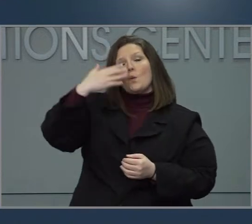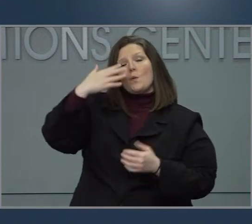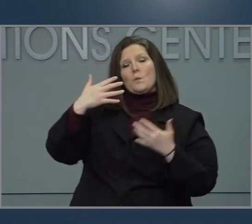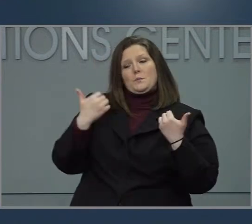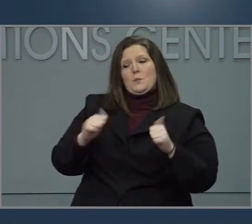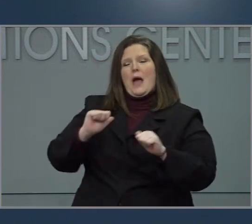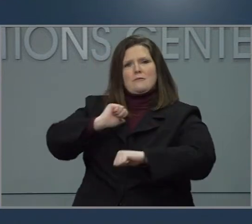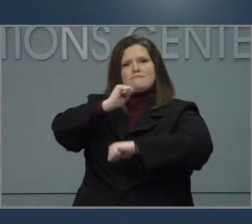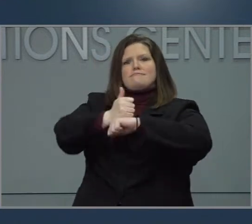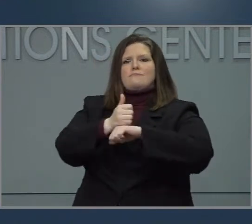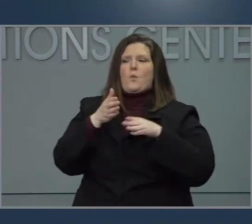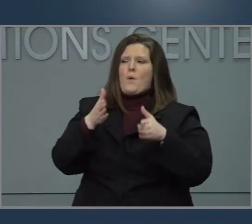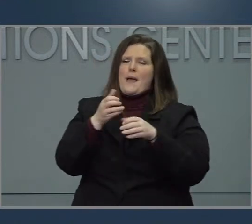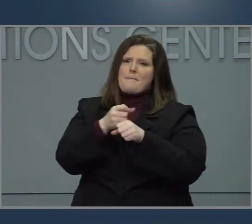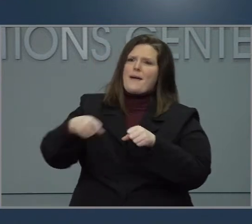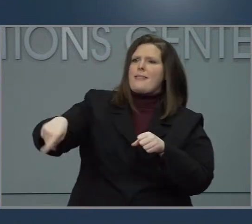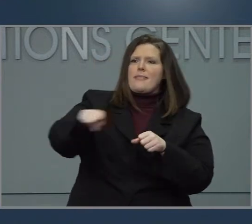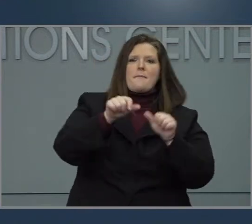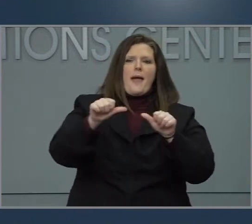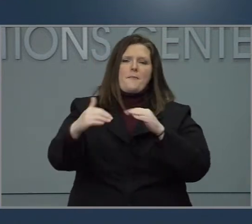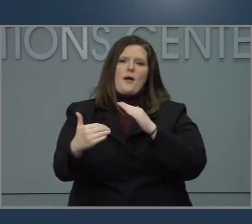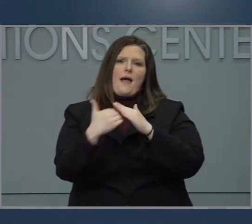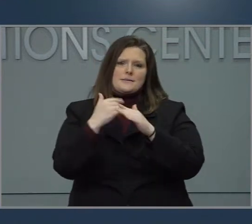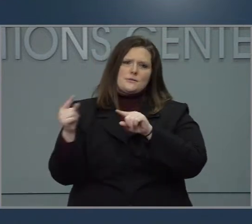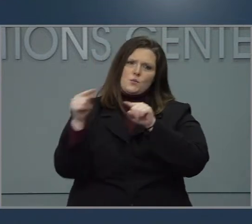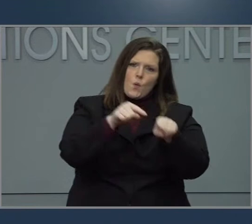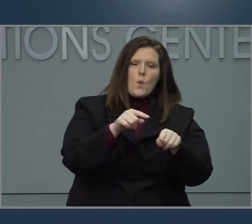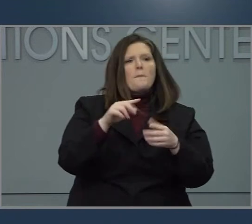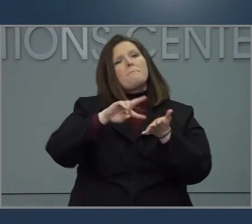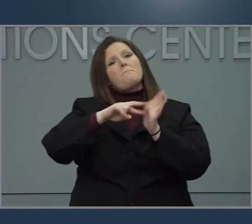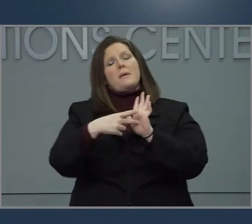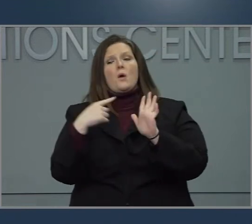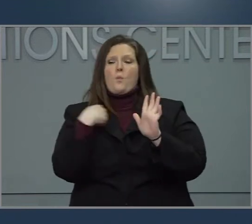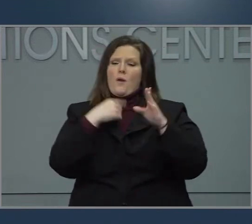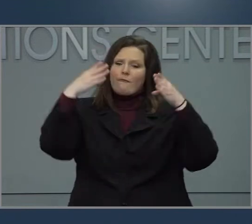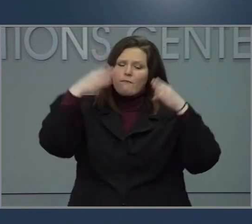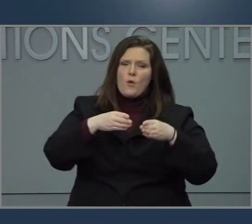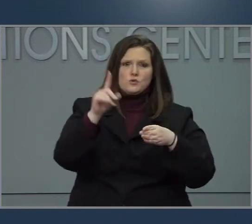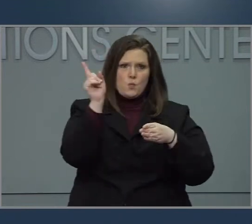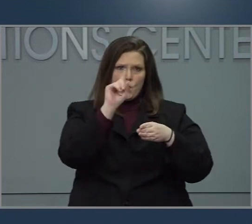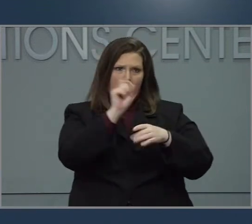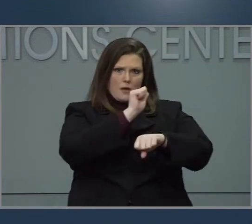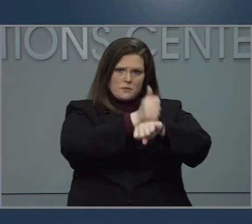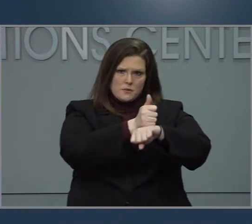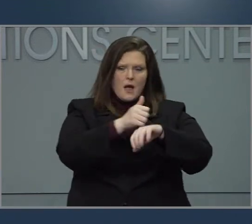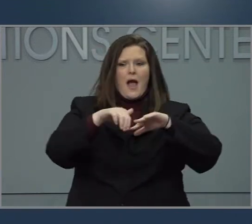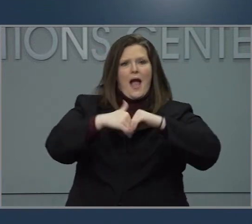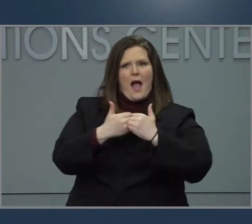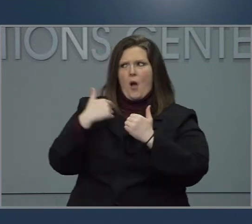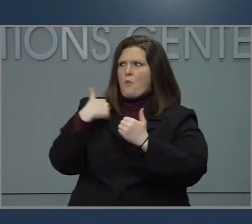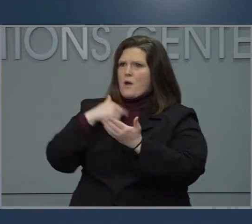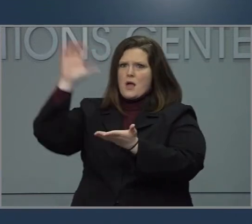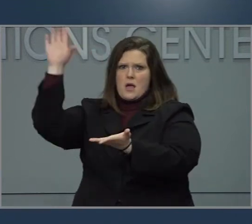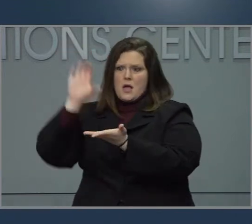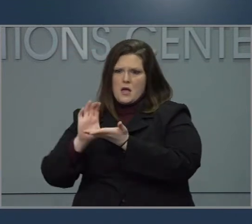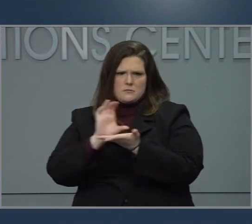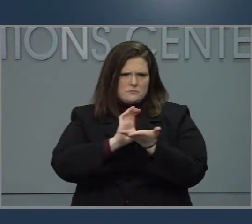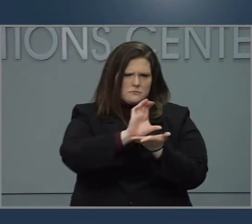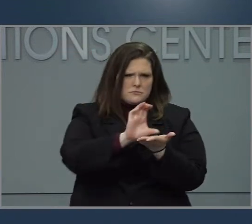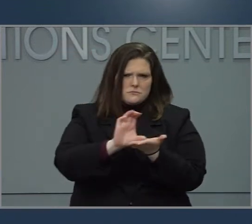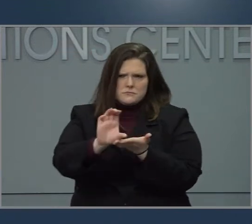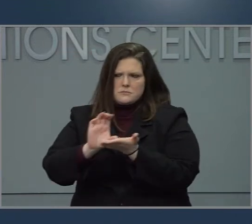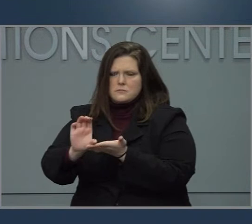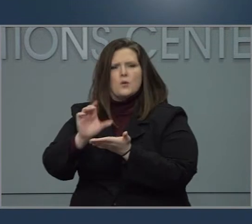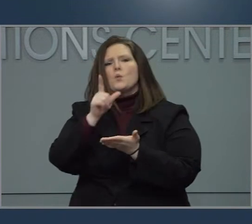a COVID-19 vaccine. That includes how we allocate the vaccine, who we allocate the vaccines to, which events we can